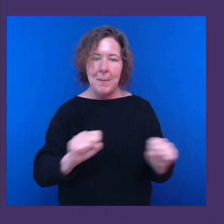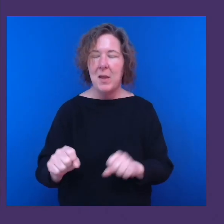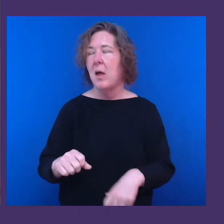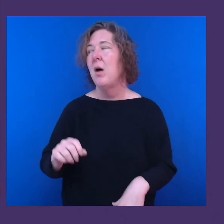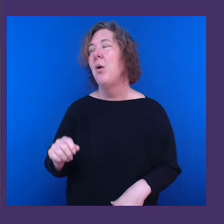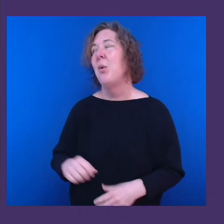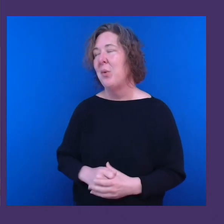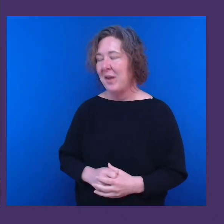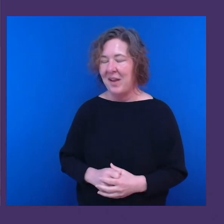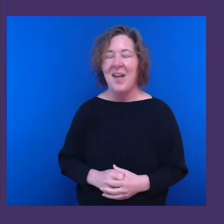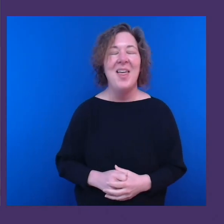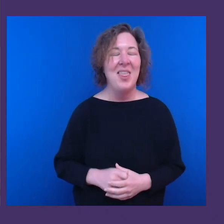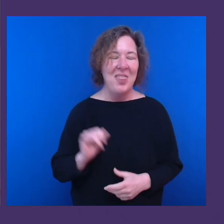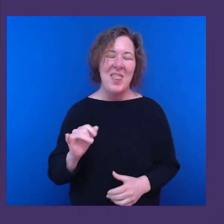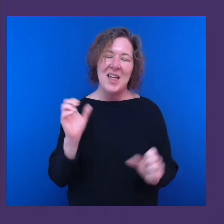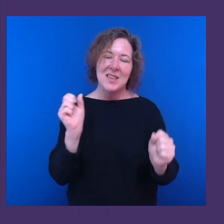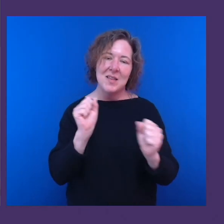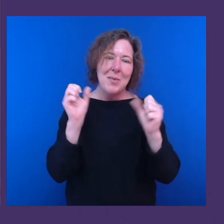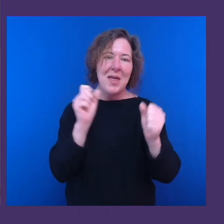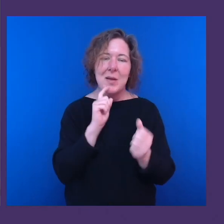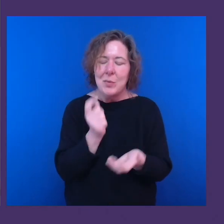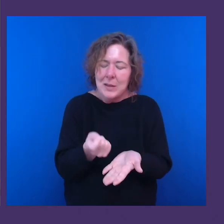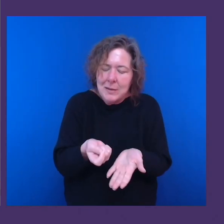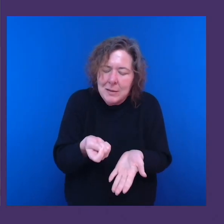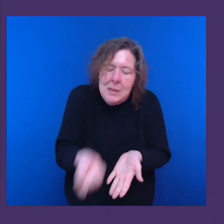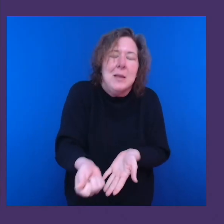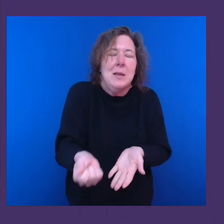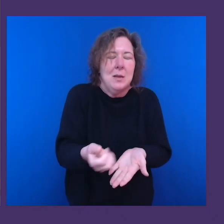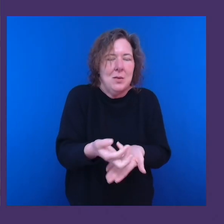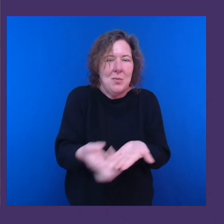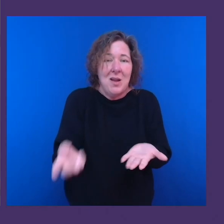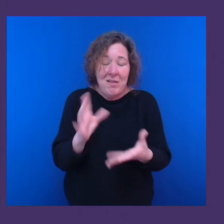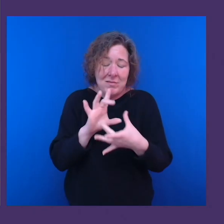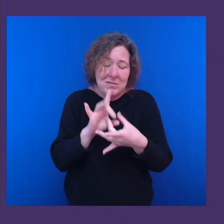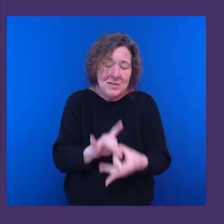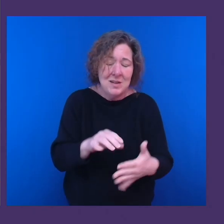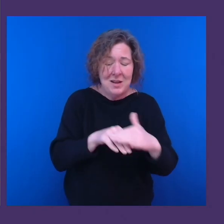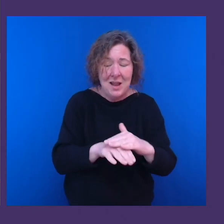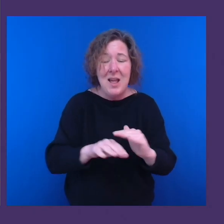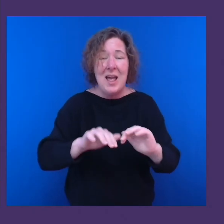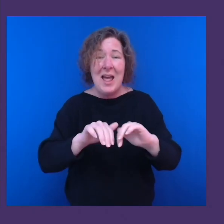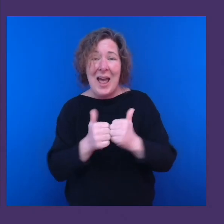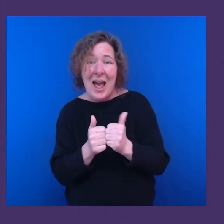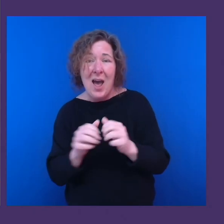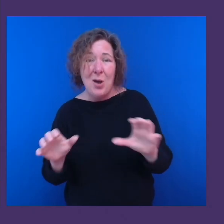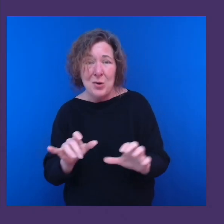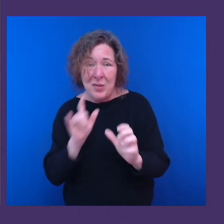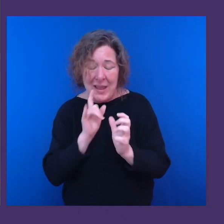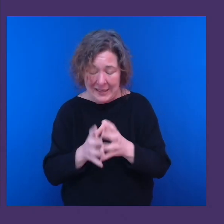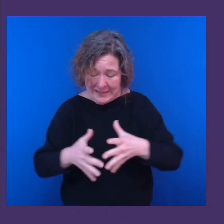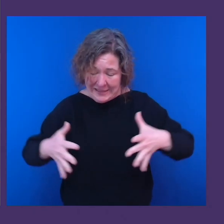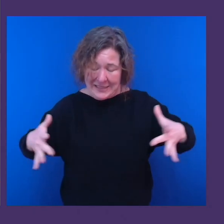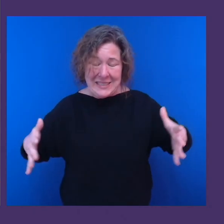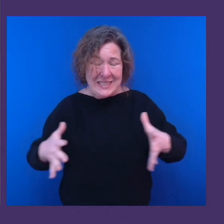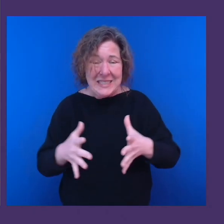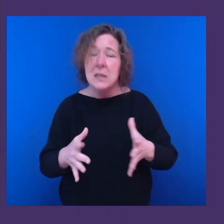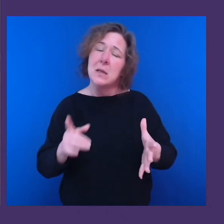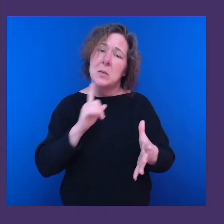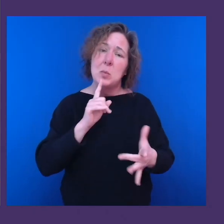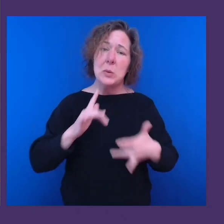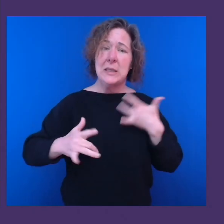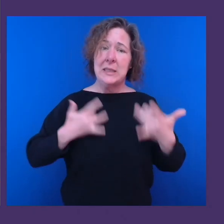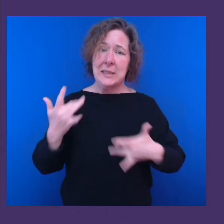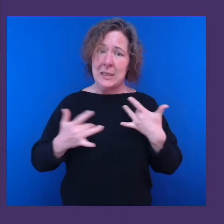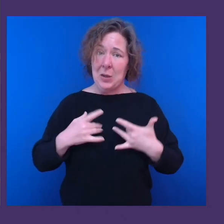so little resources out there when it comes to accessibility and how to do that at scale. So I was really excited when I saw